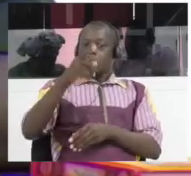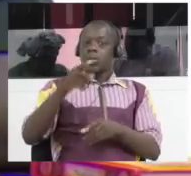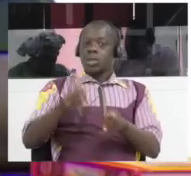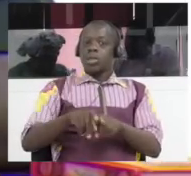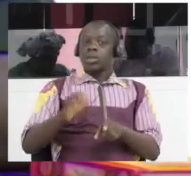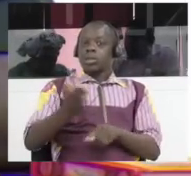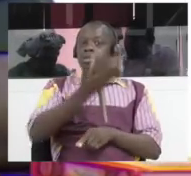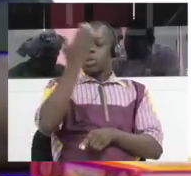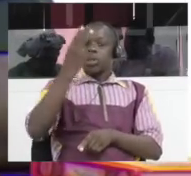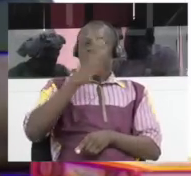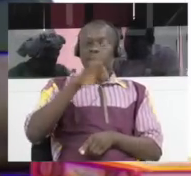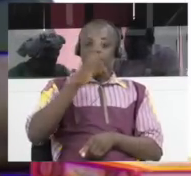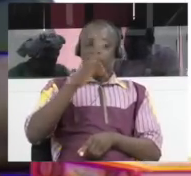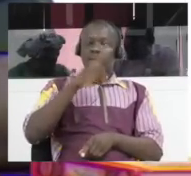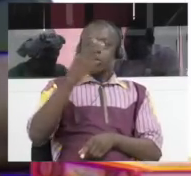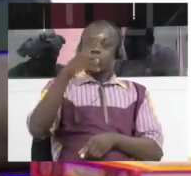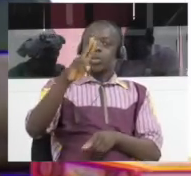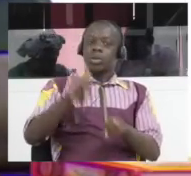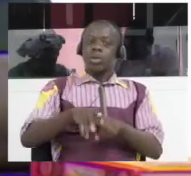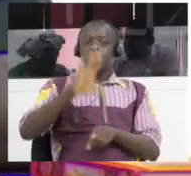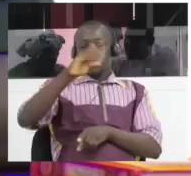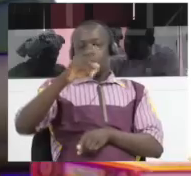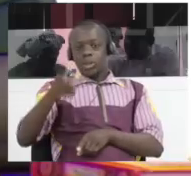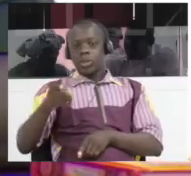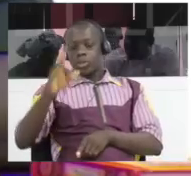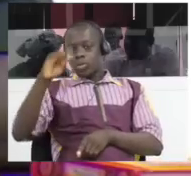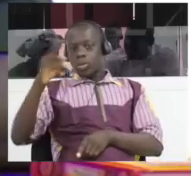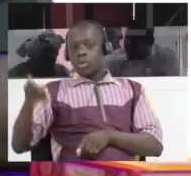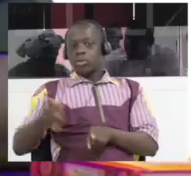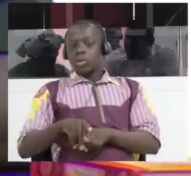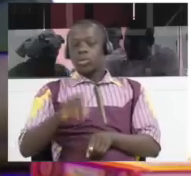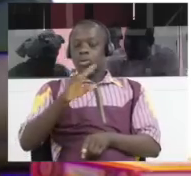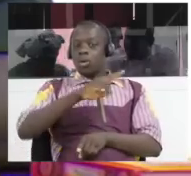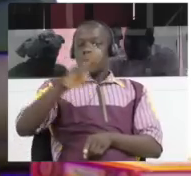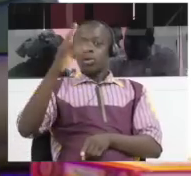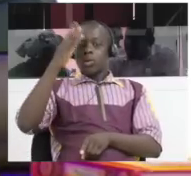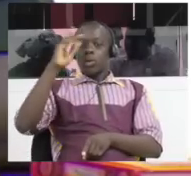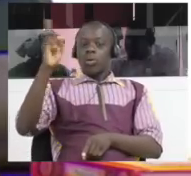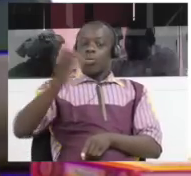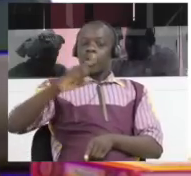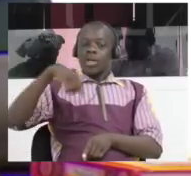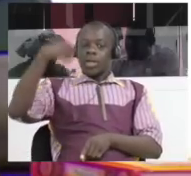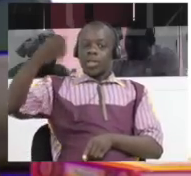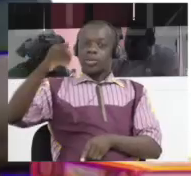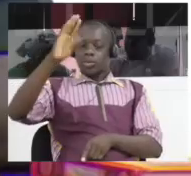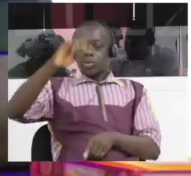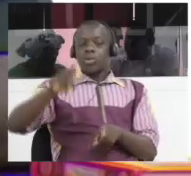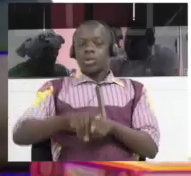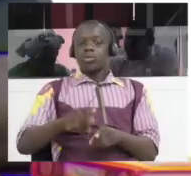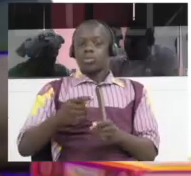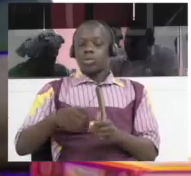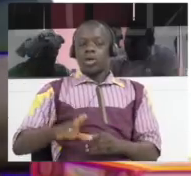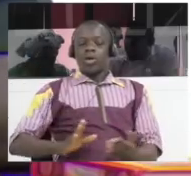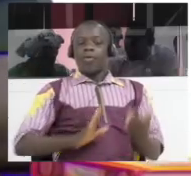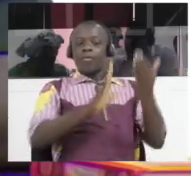get hold of you, and then we didn't see you. We've done this, but we don't know what next to do. He turned to